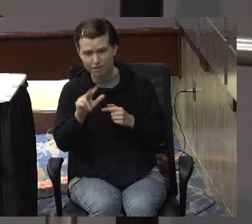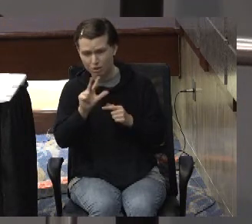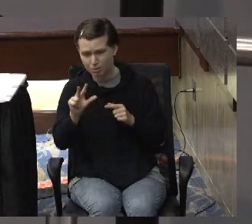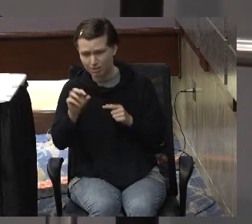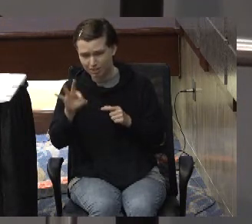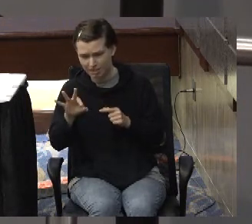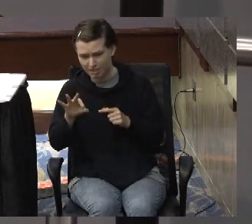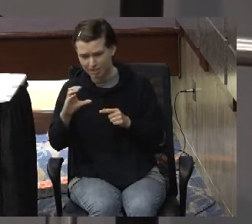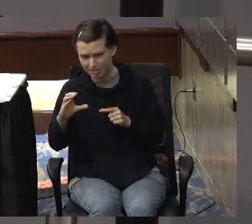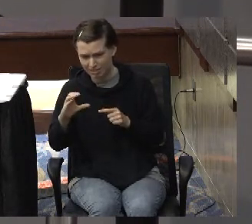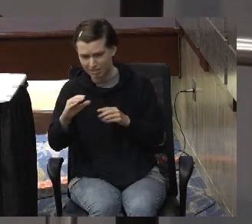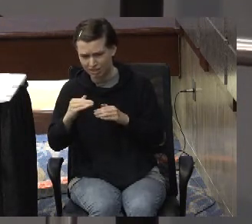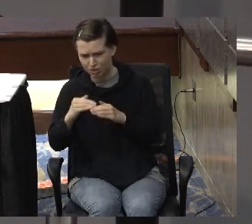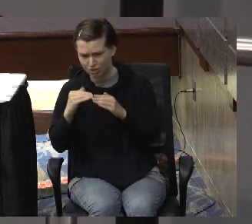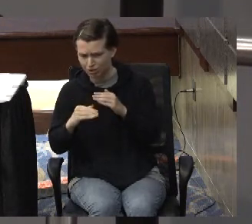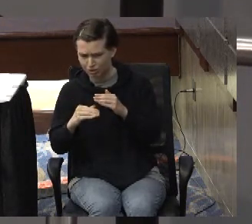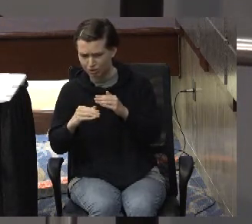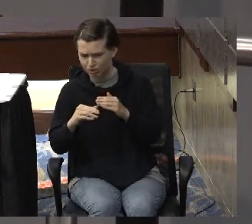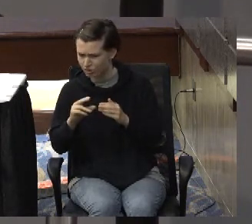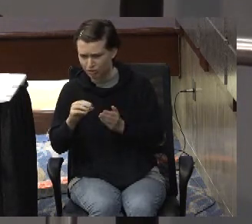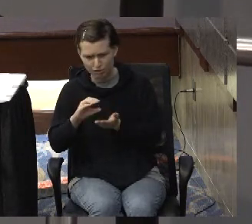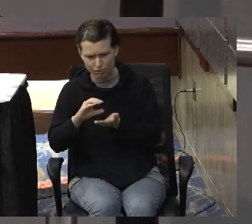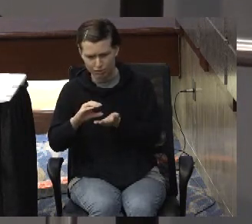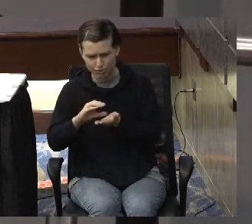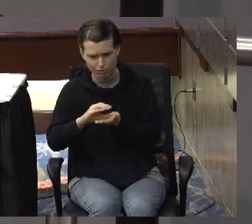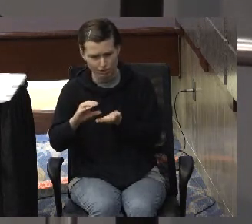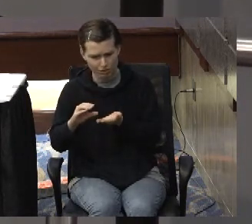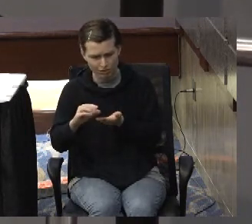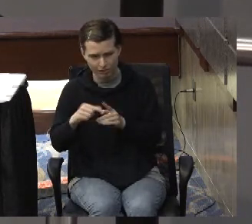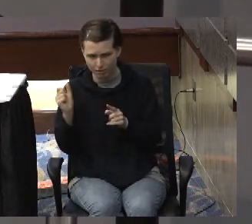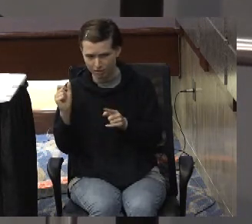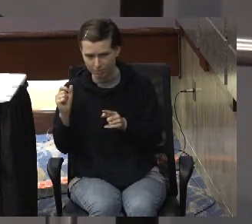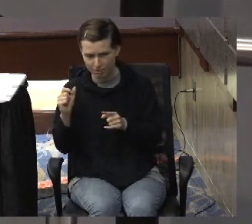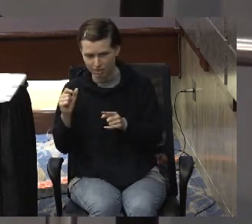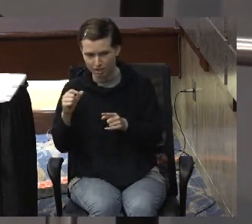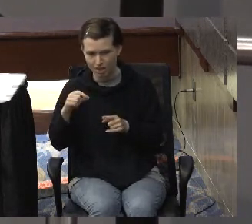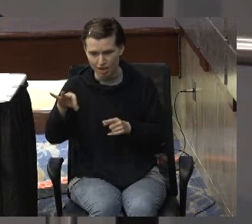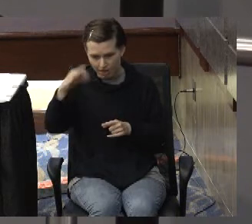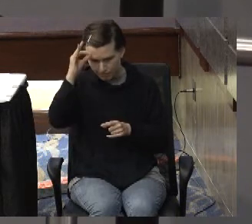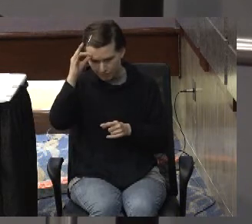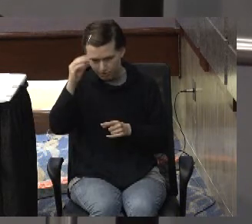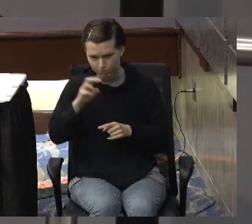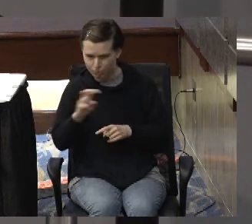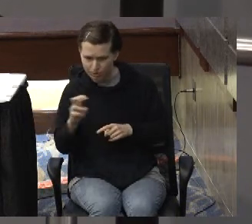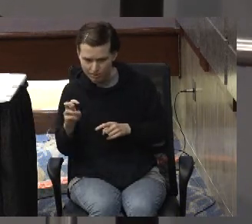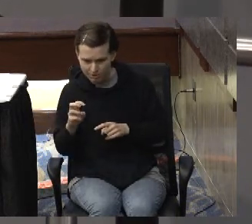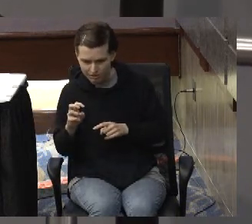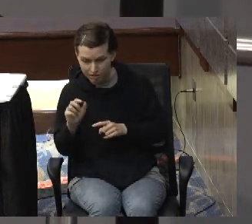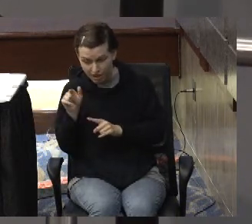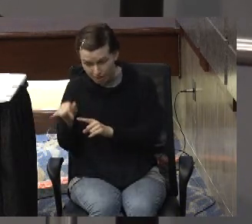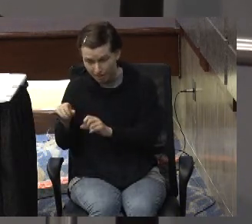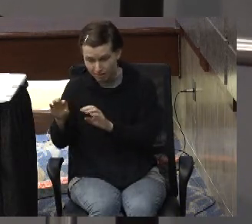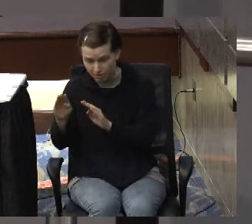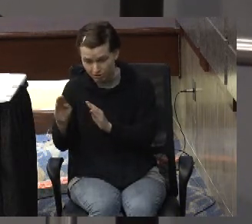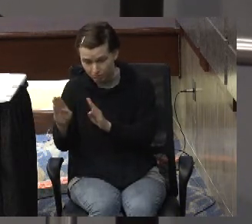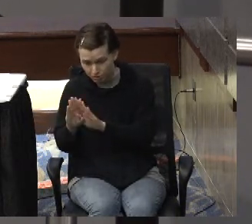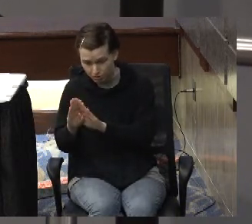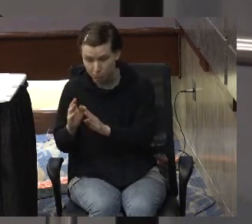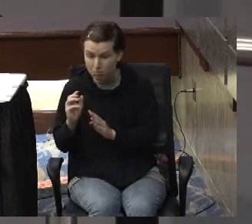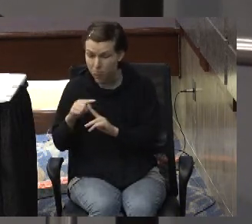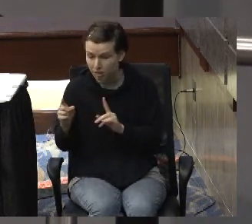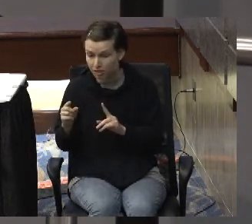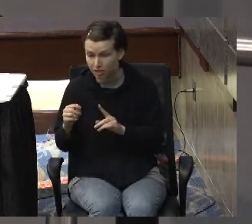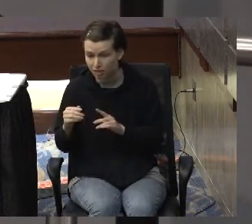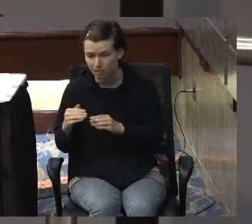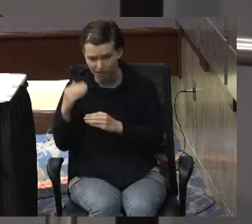5339C no-low grant from the Federal Transit folks, it's currently closed, but it's going to reopen again. We need to be ready for